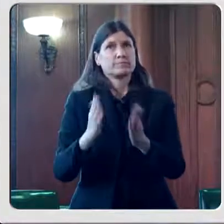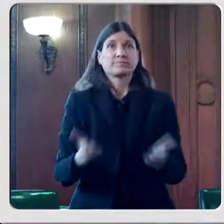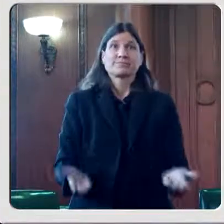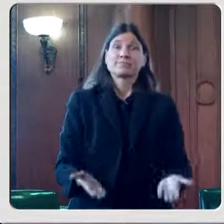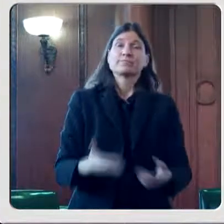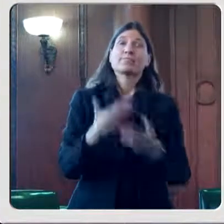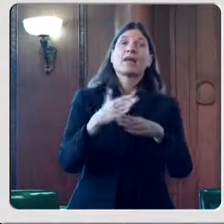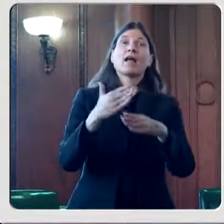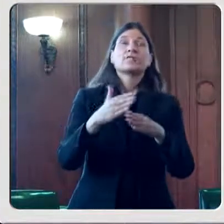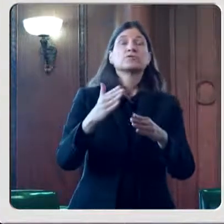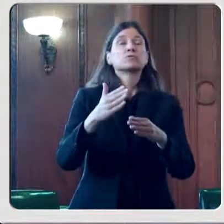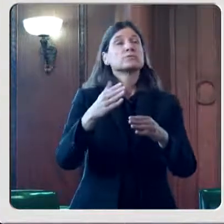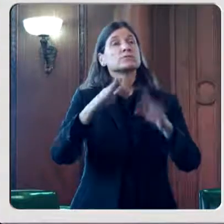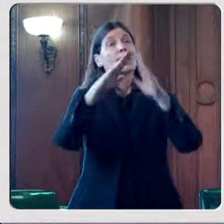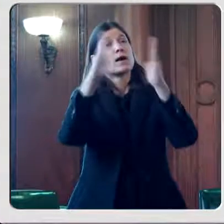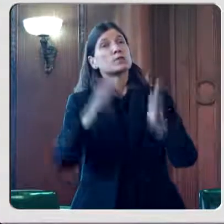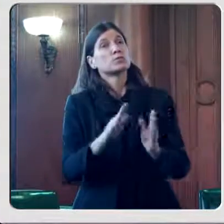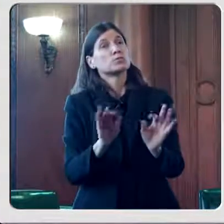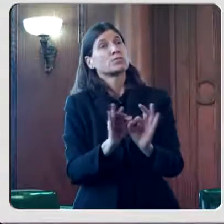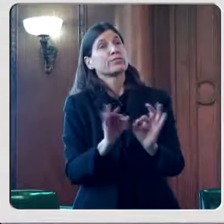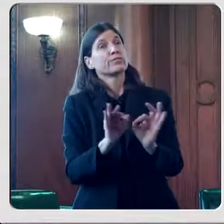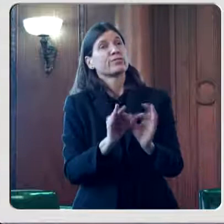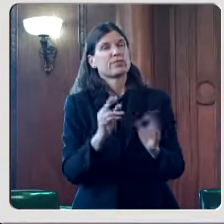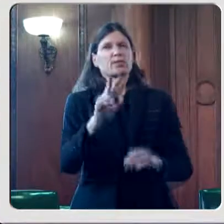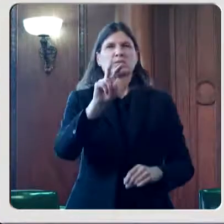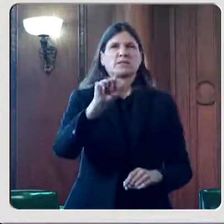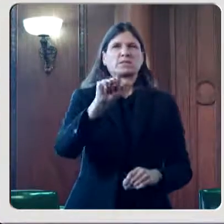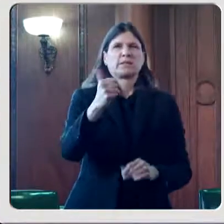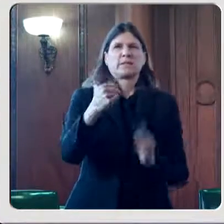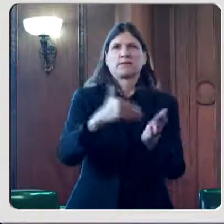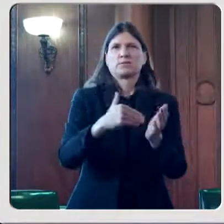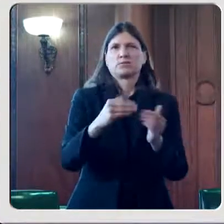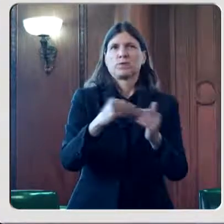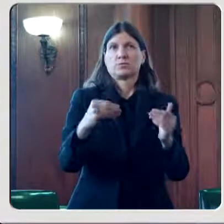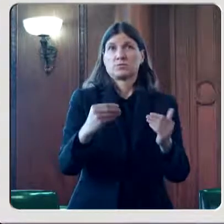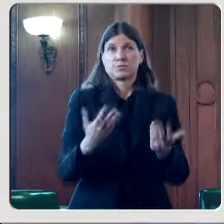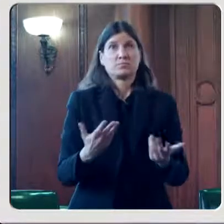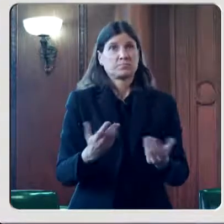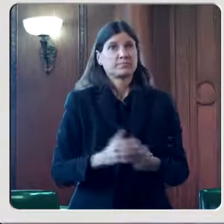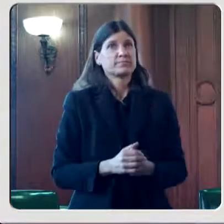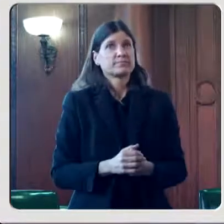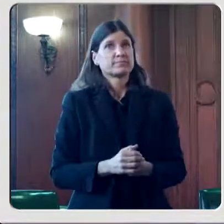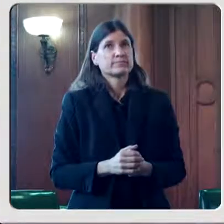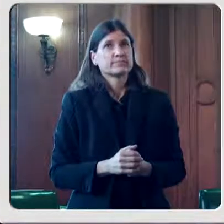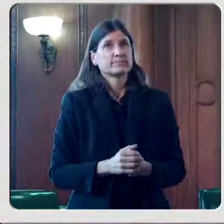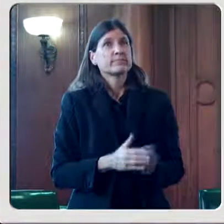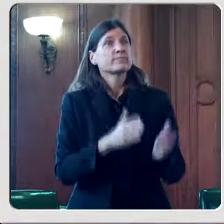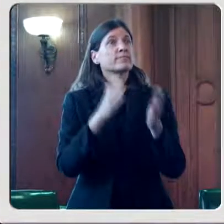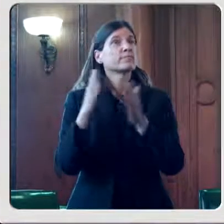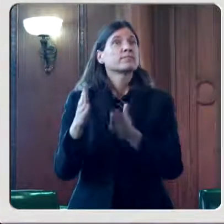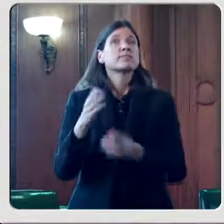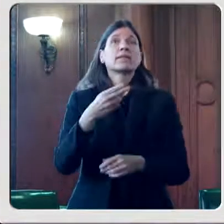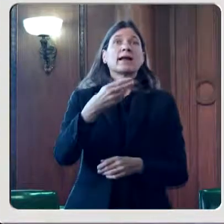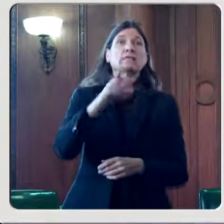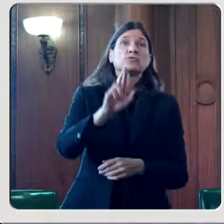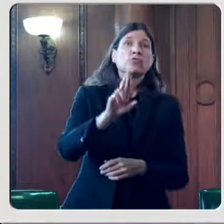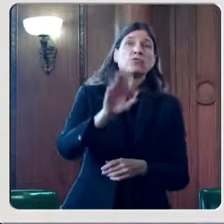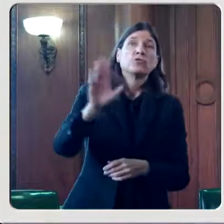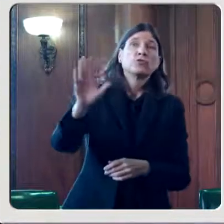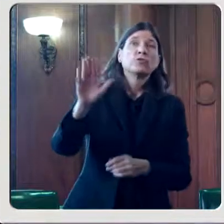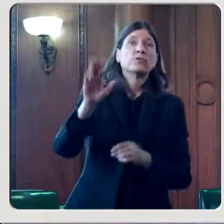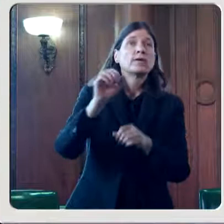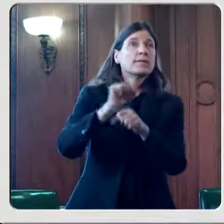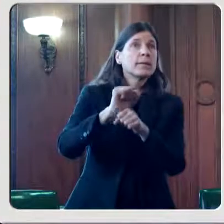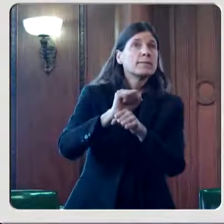$210,000. Law, HR, and Labor, Solicitor Pakula and Attorney Bill Mahoney. Law Department's down 1